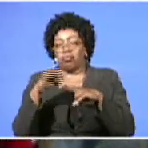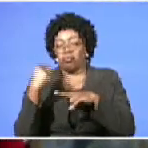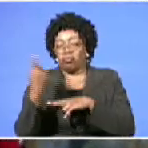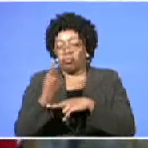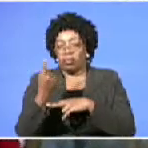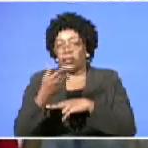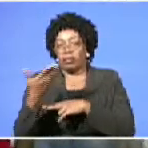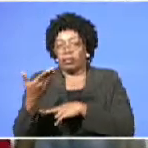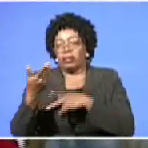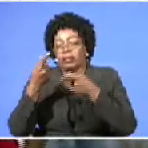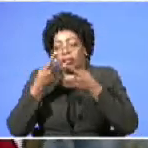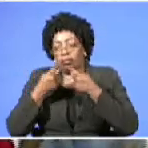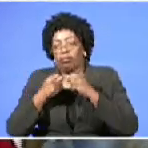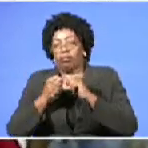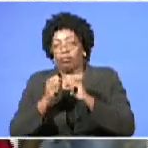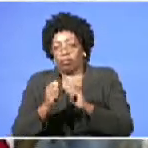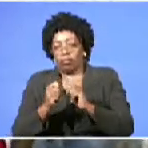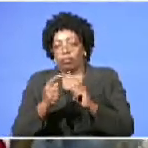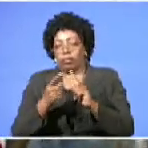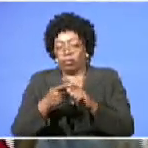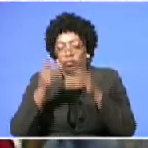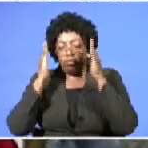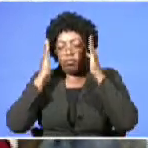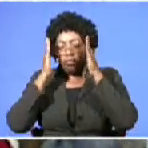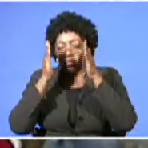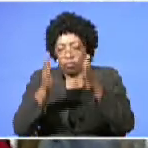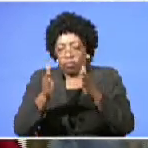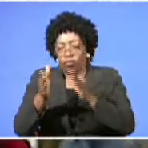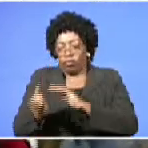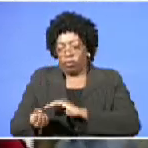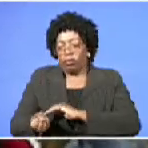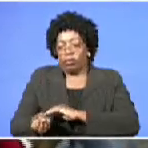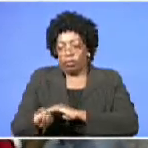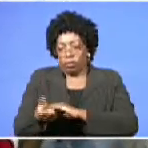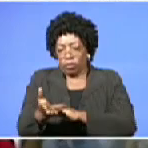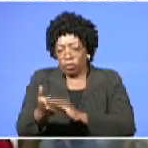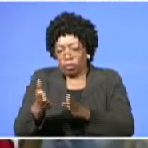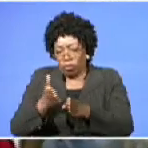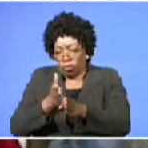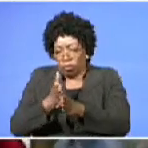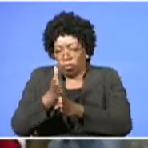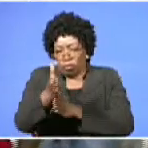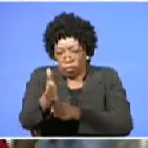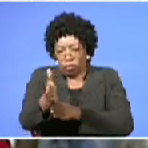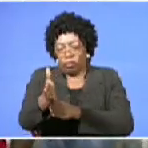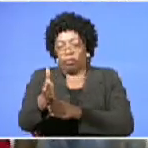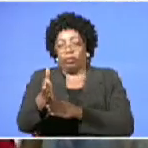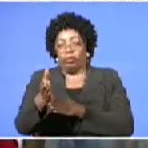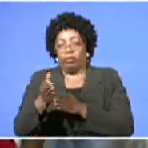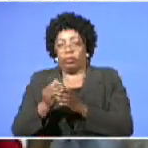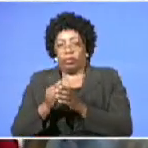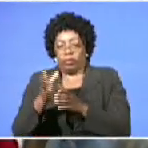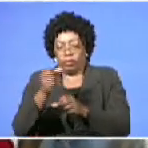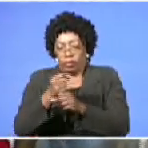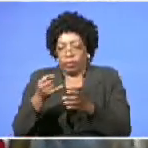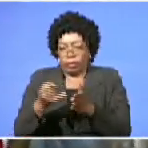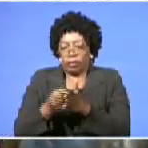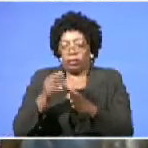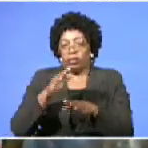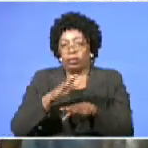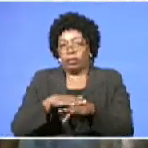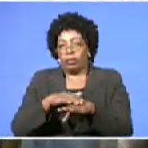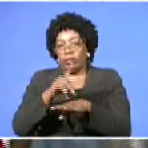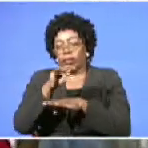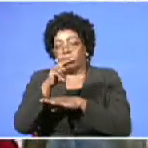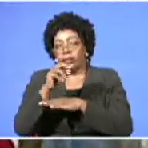I did was try to concentrate on rolling my line, not guiding the ball, but just coming through the ball, getting it off my fingers,